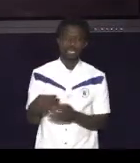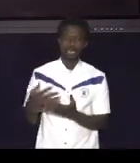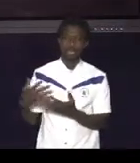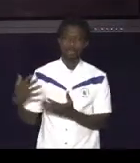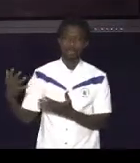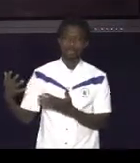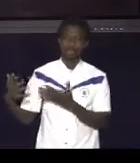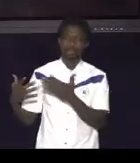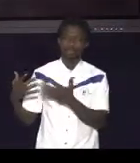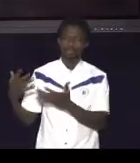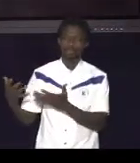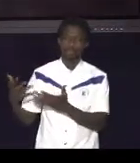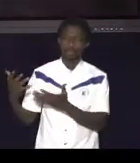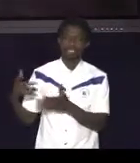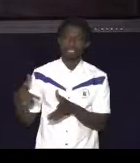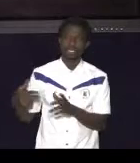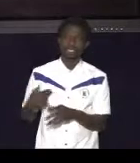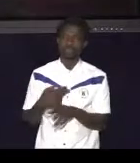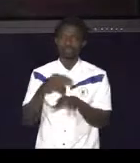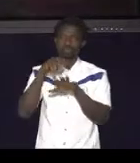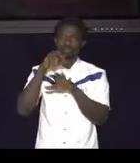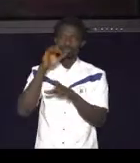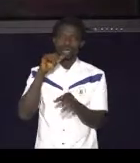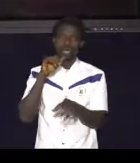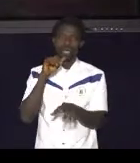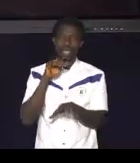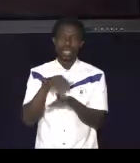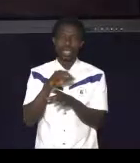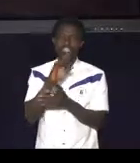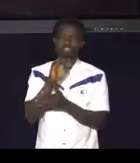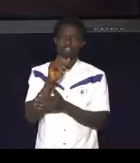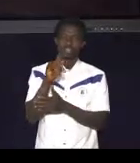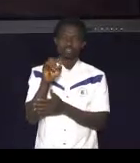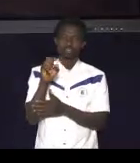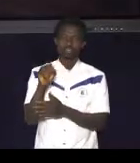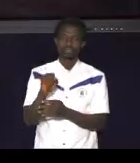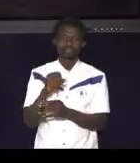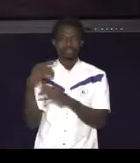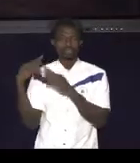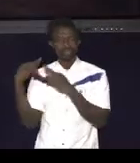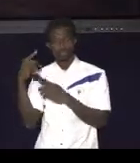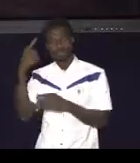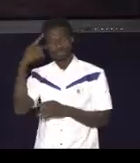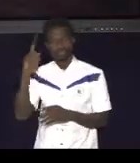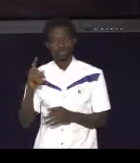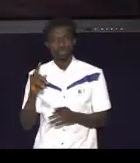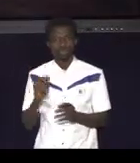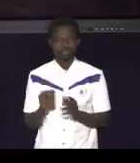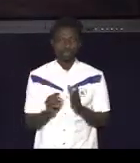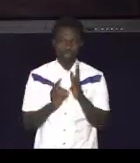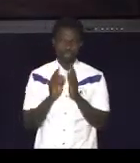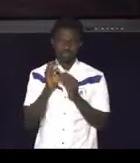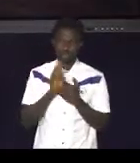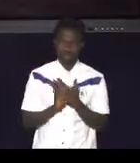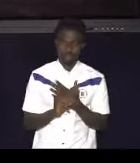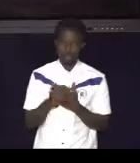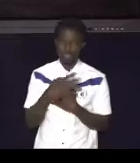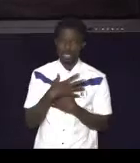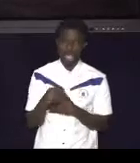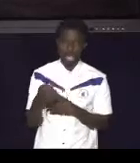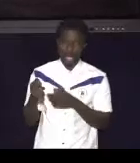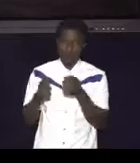on. Now let's look at the factors responsible for development and maintenance of physical